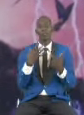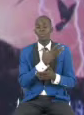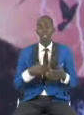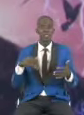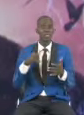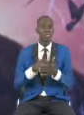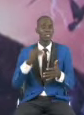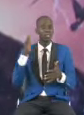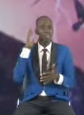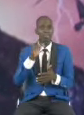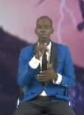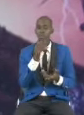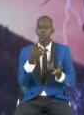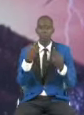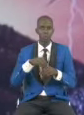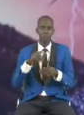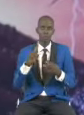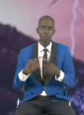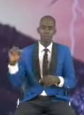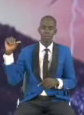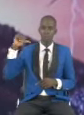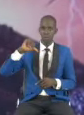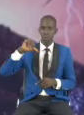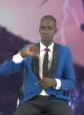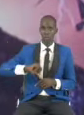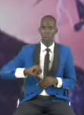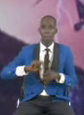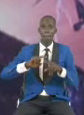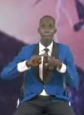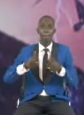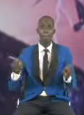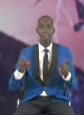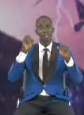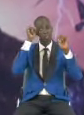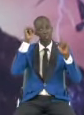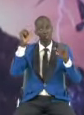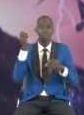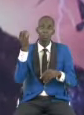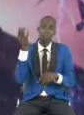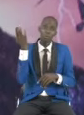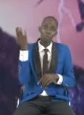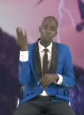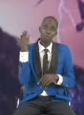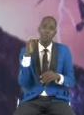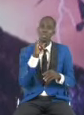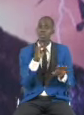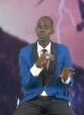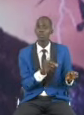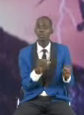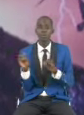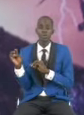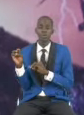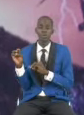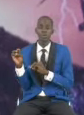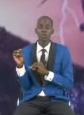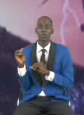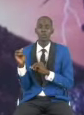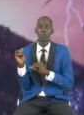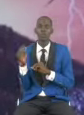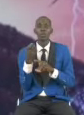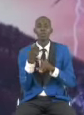into condemnation, but is passed from death unto life. That's